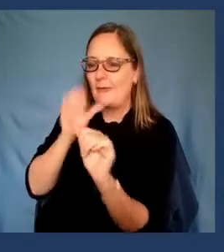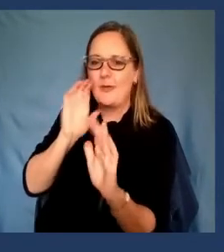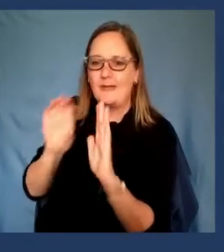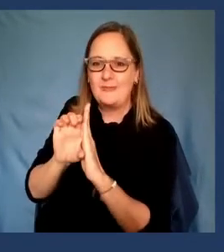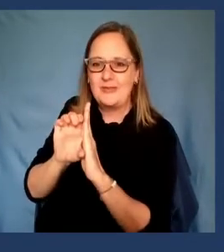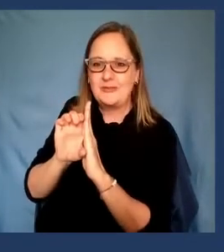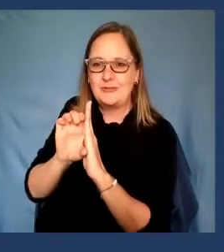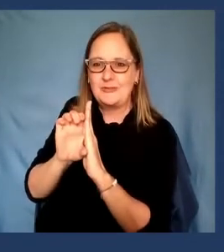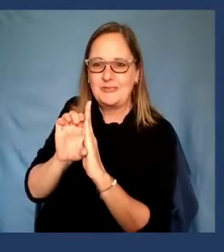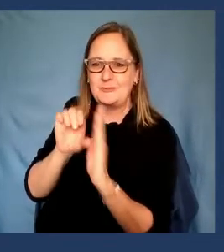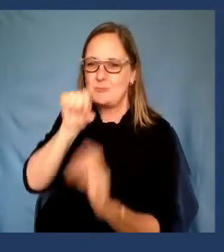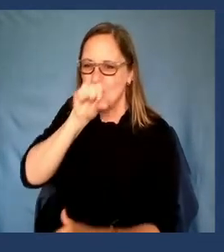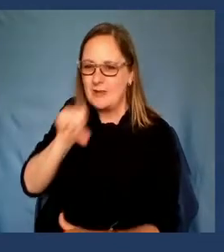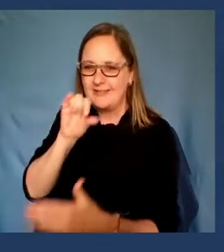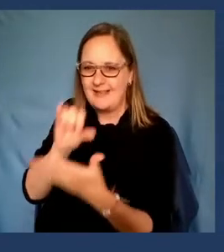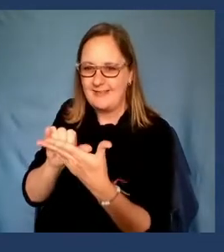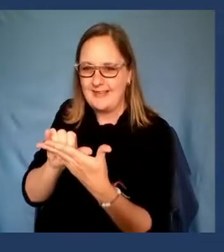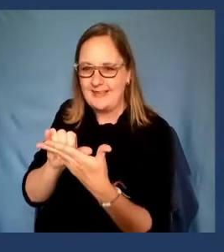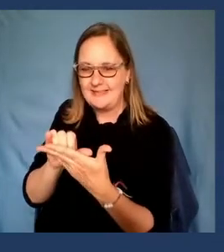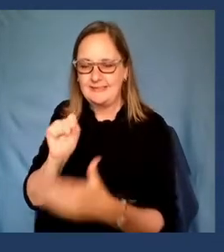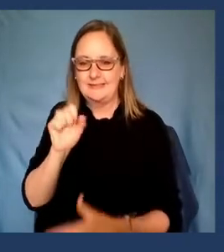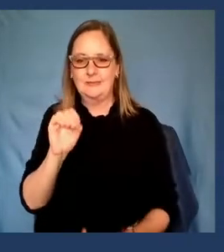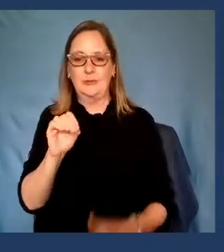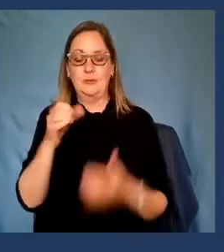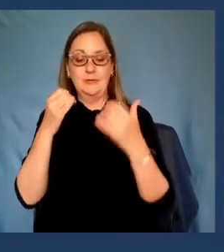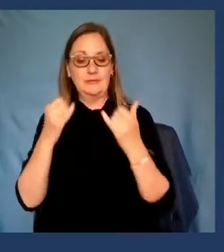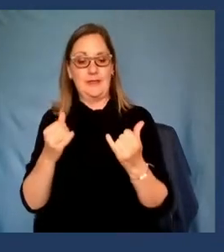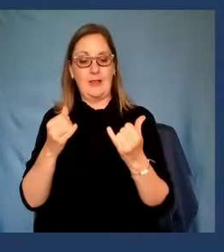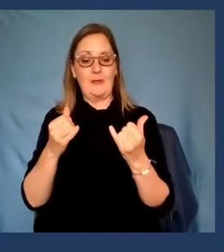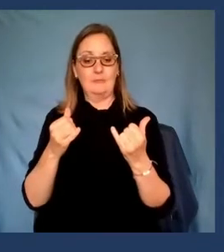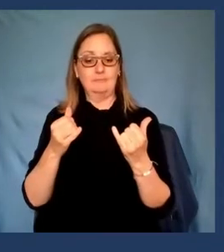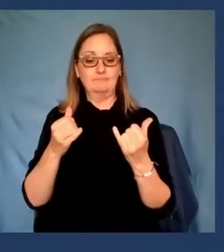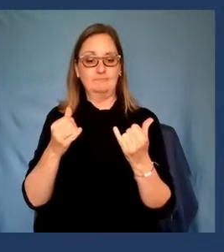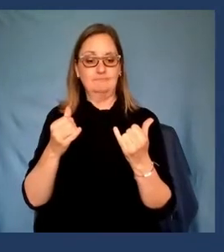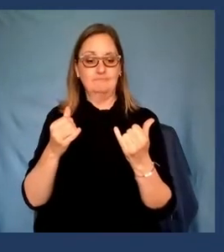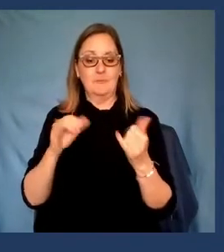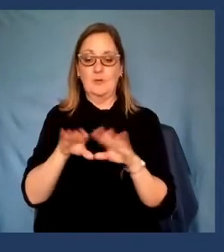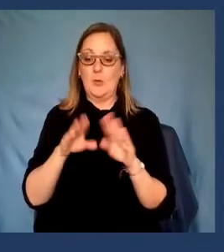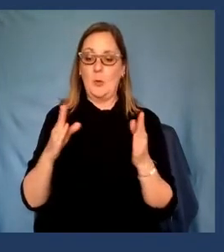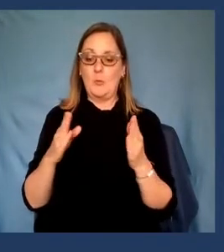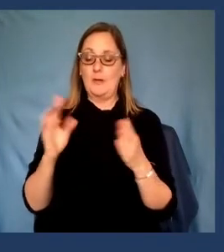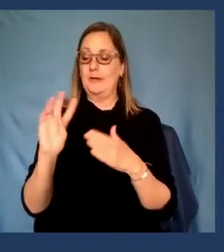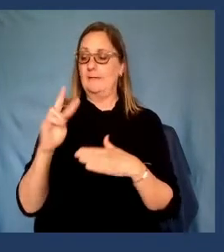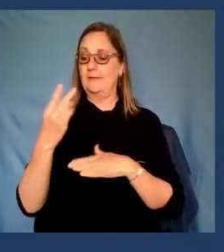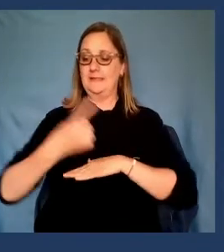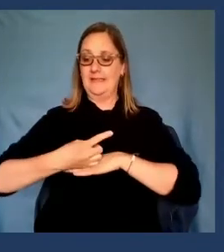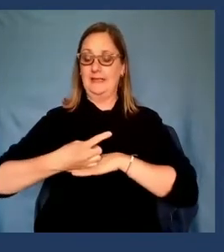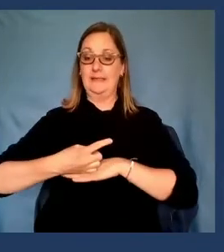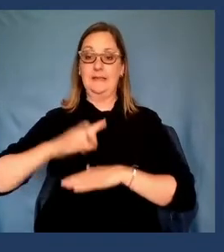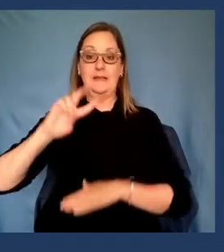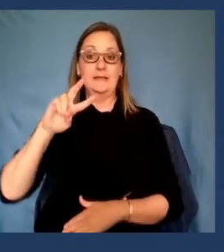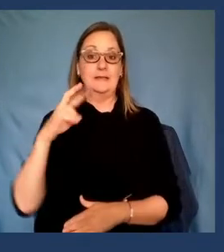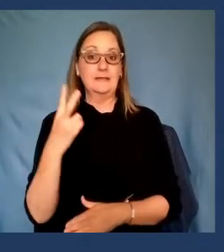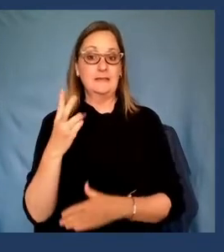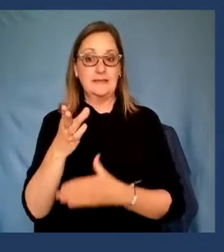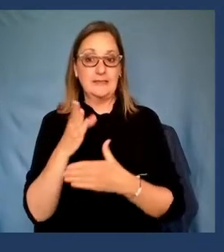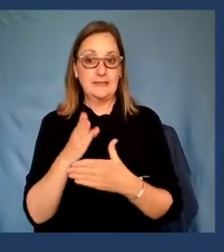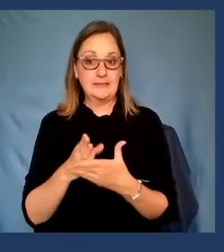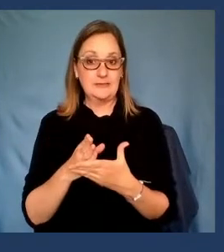2. And the second segment coming up, you won't want to